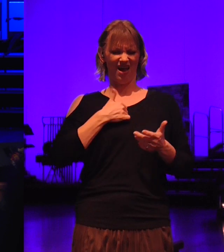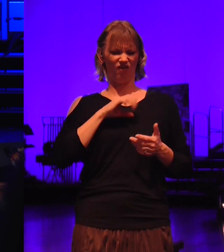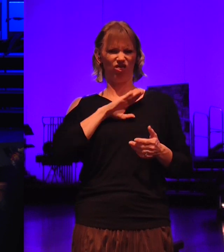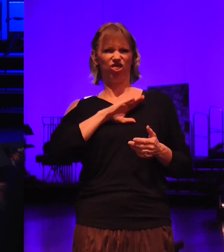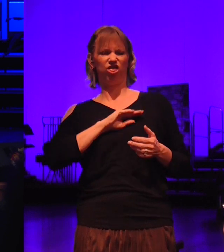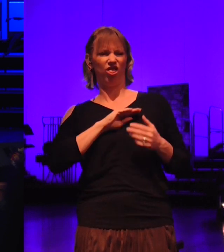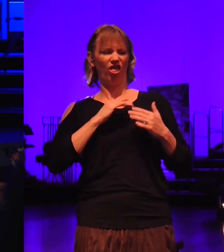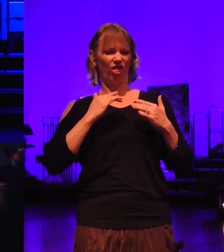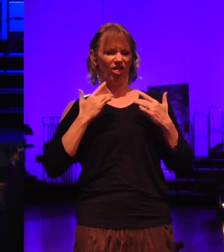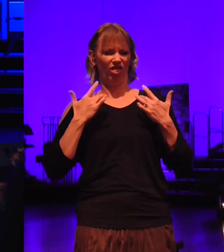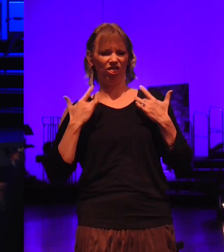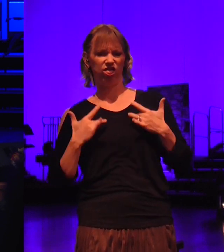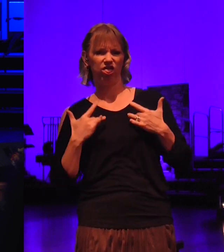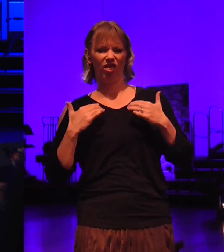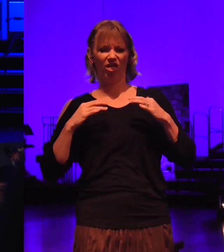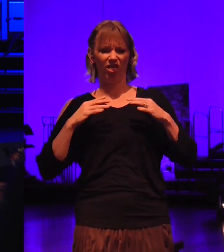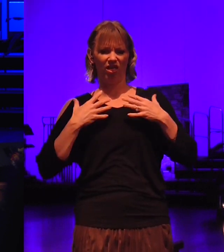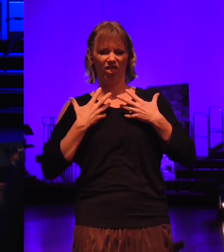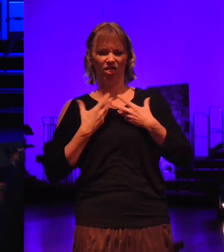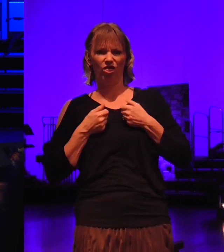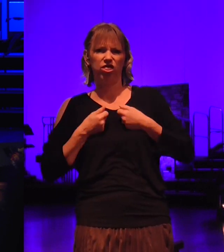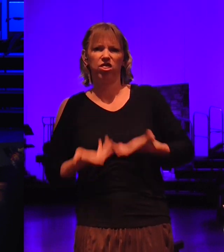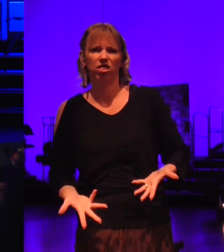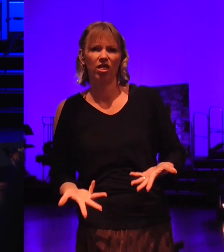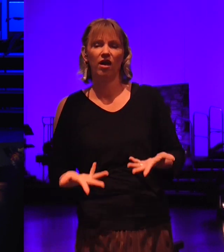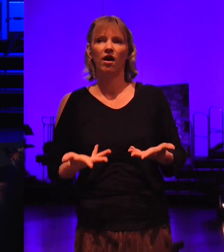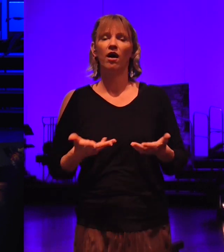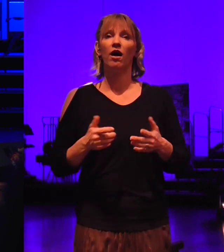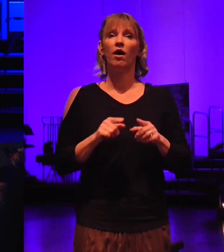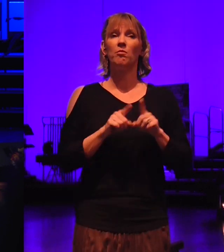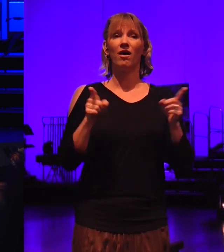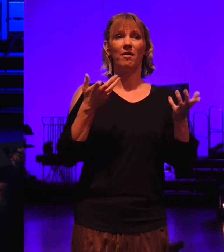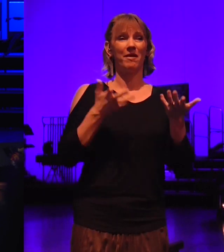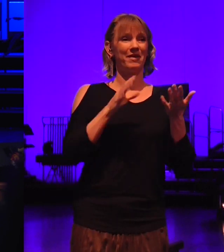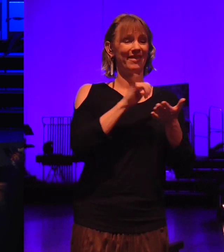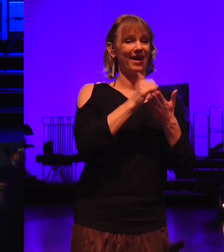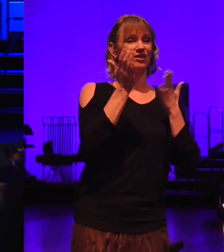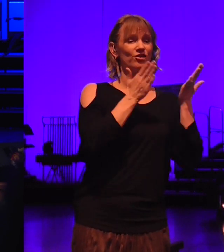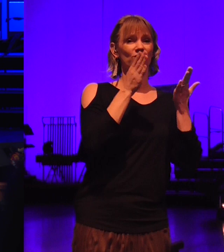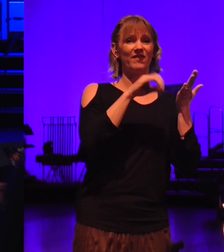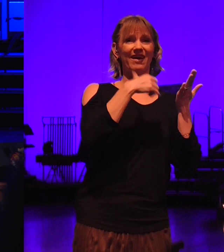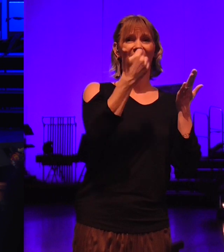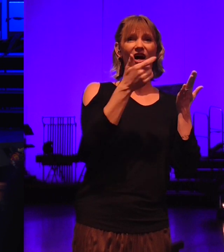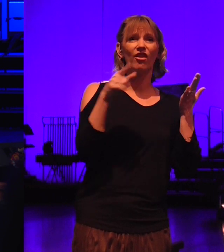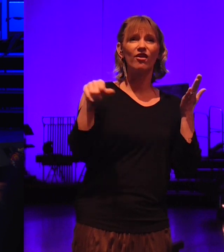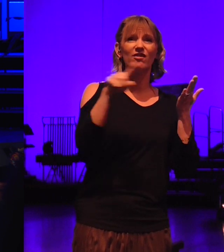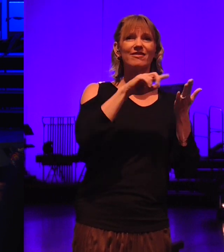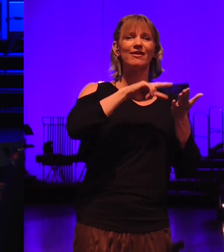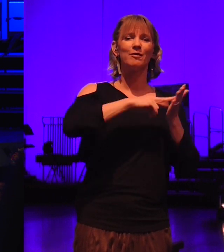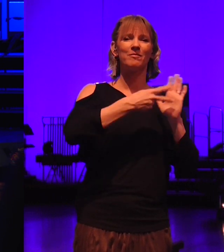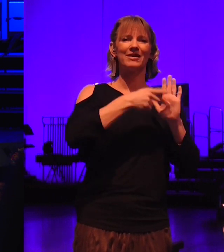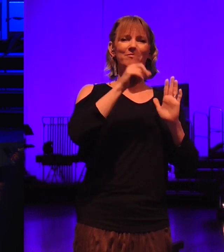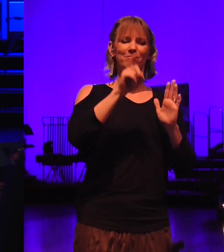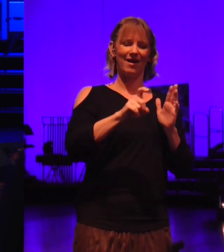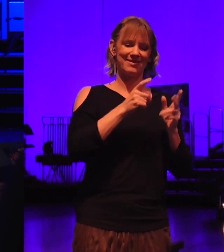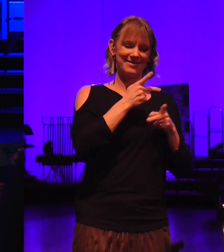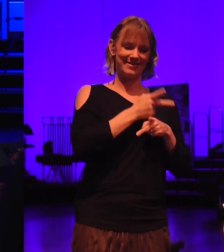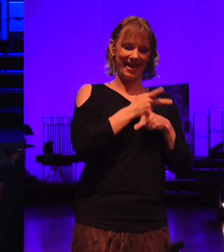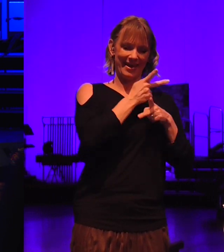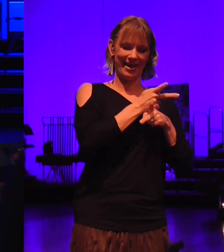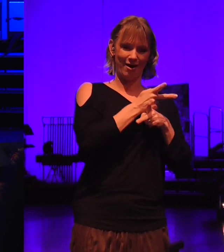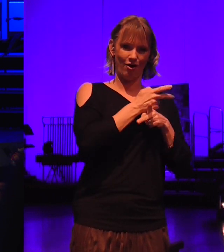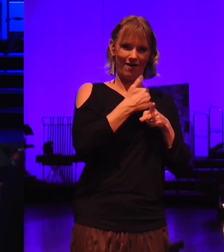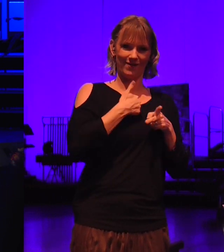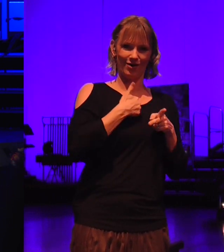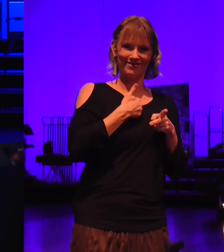others is really a result and a byproduct of caring for our own being, of making an